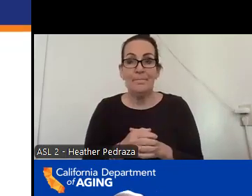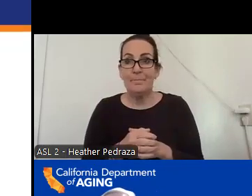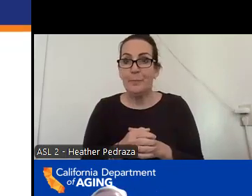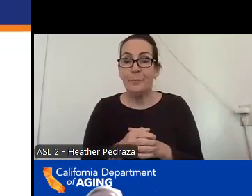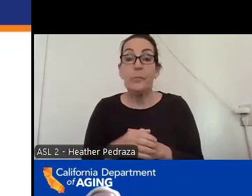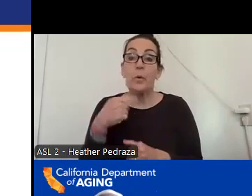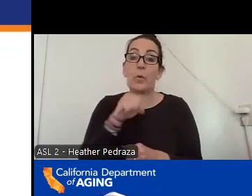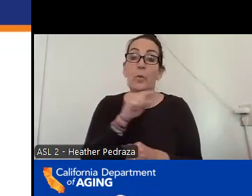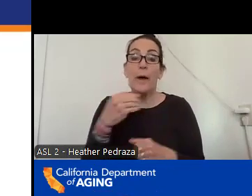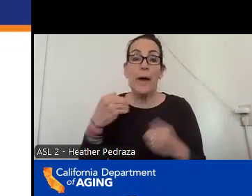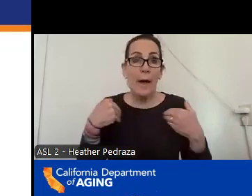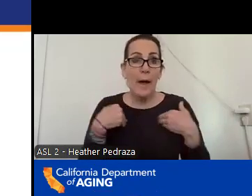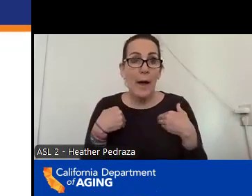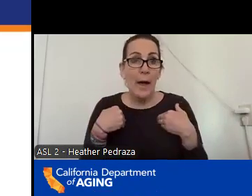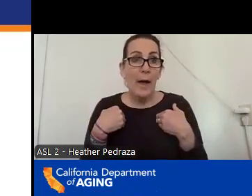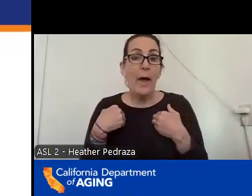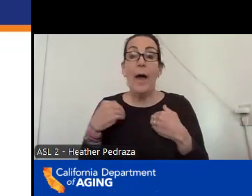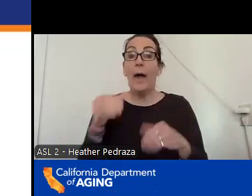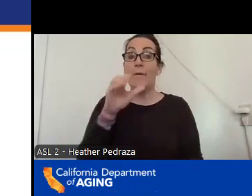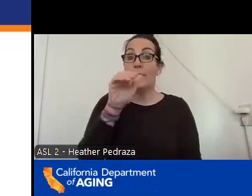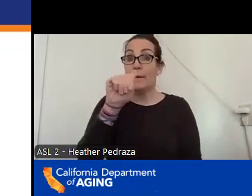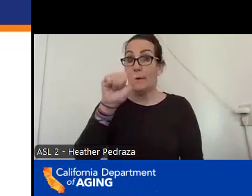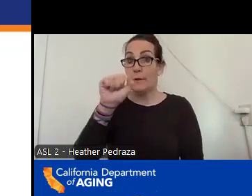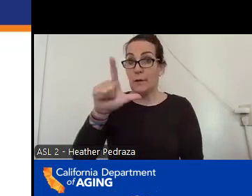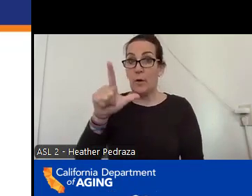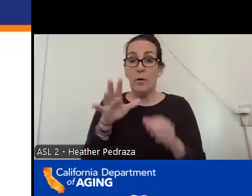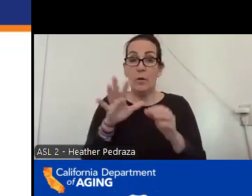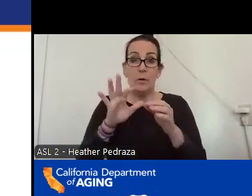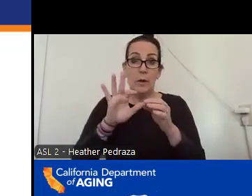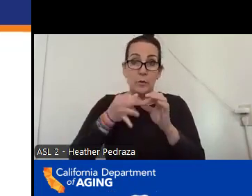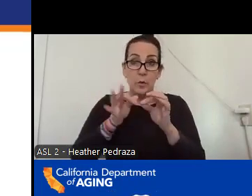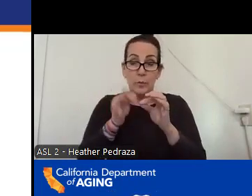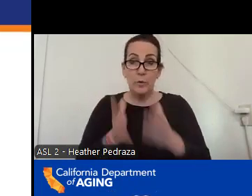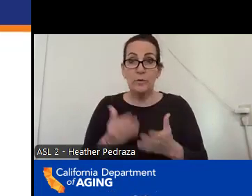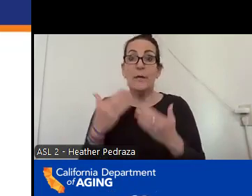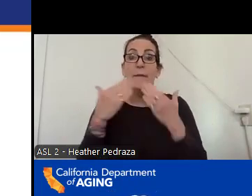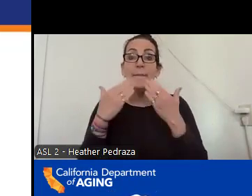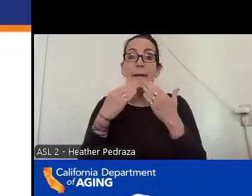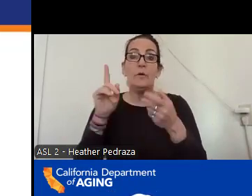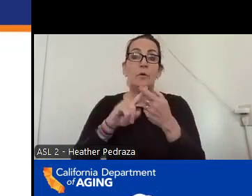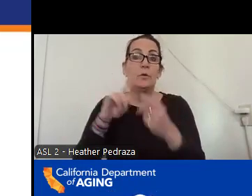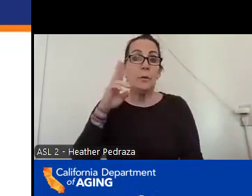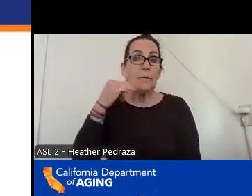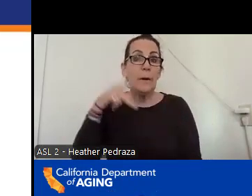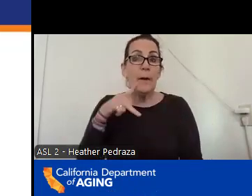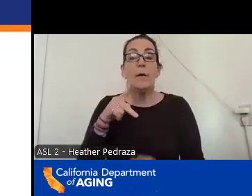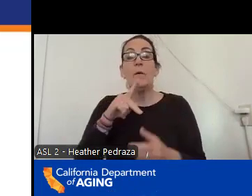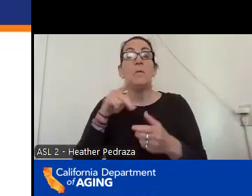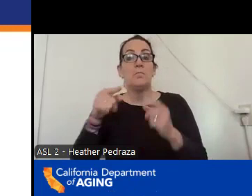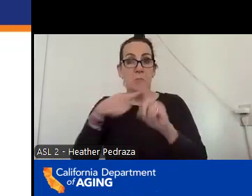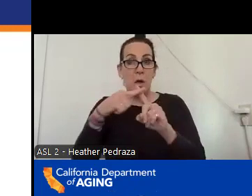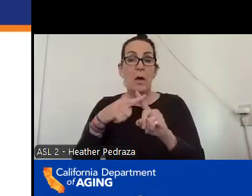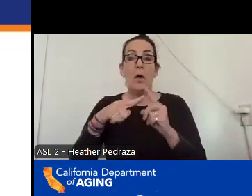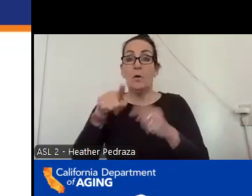We have our accessibility. We have American Sign Language. Thank you to Heather and her partner. We have